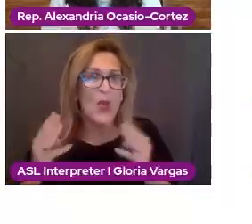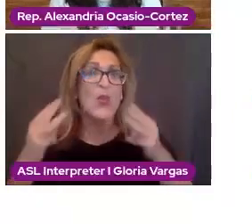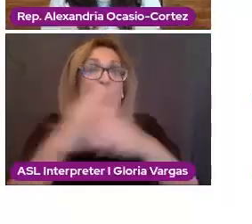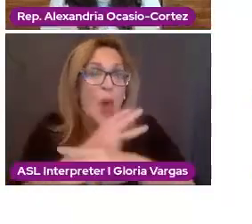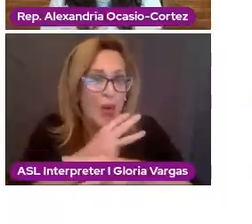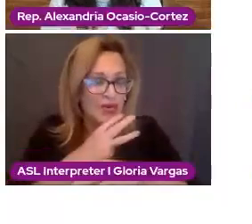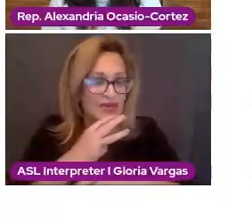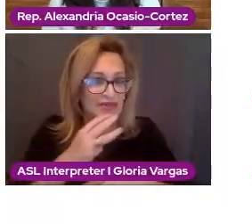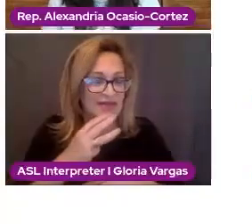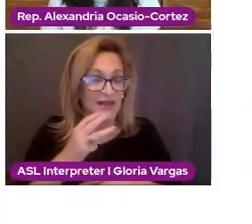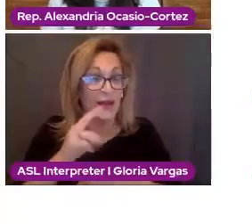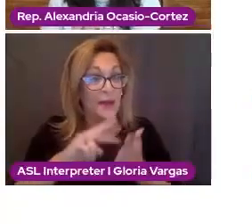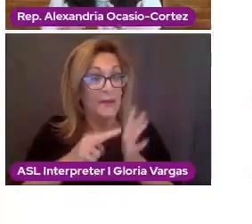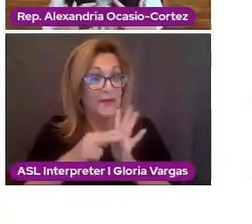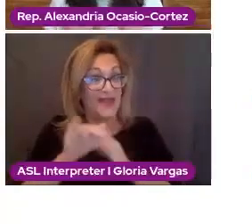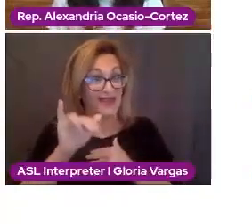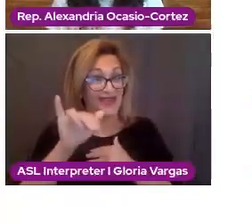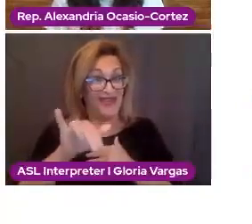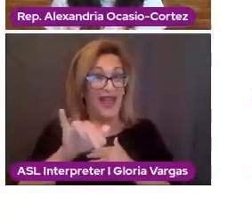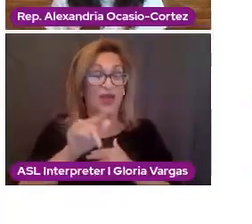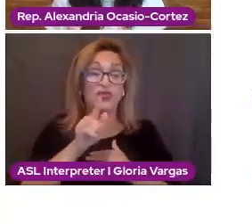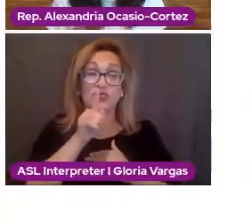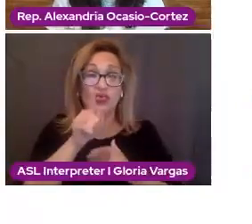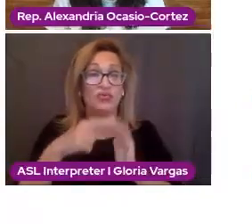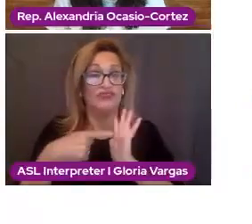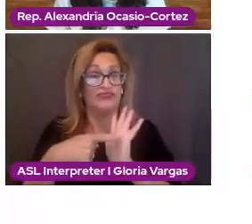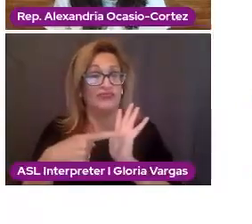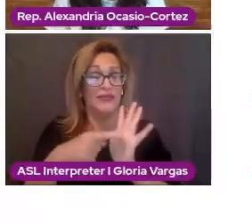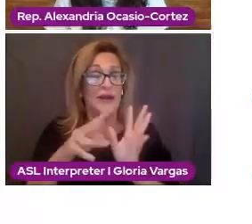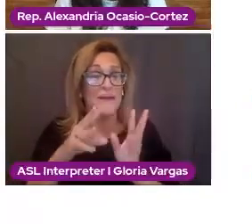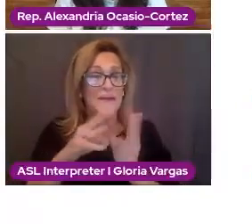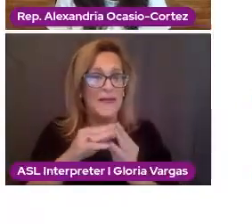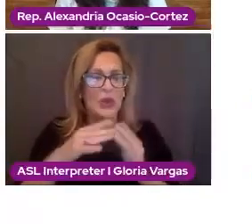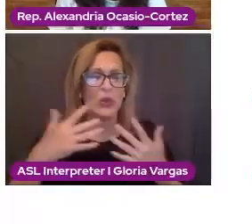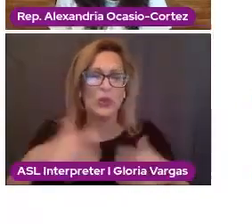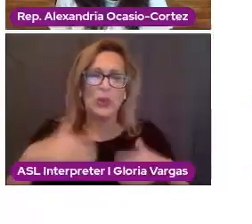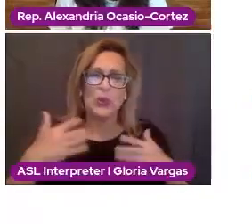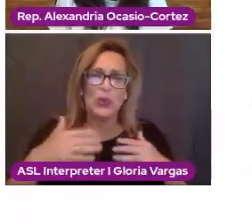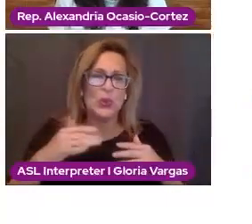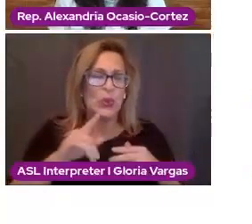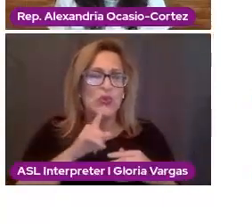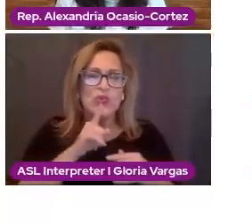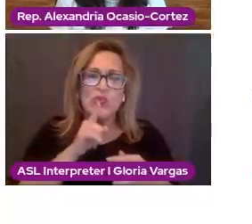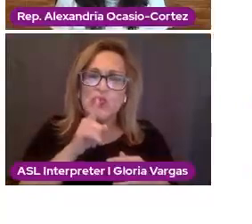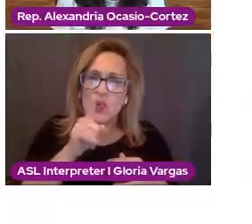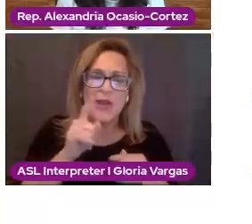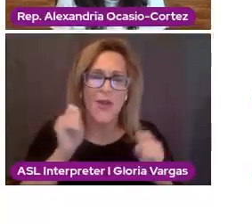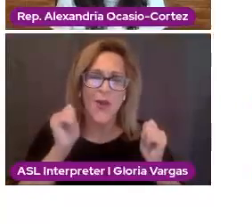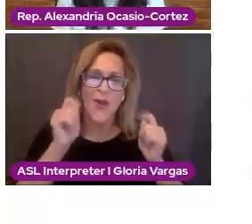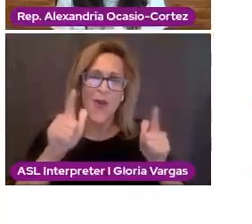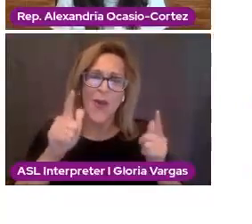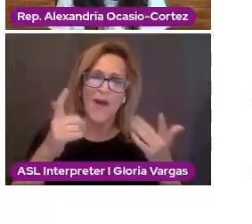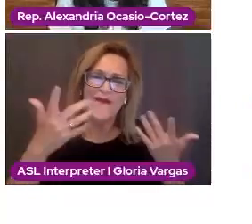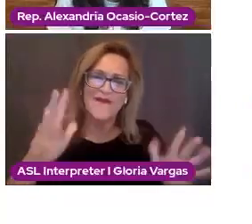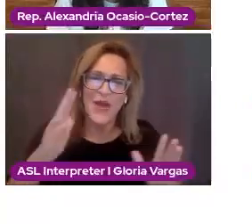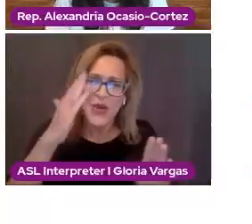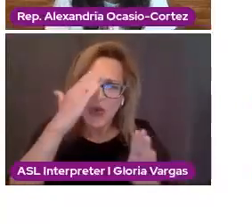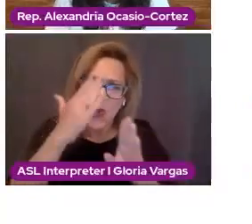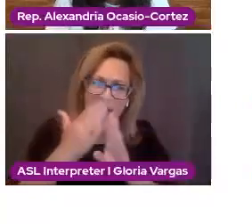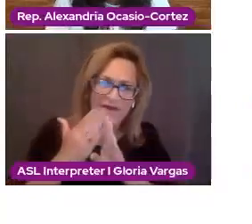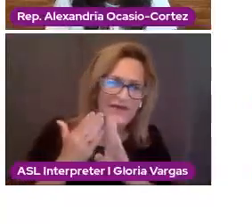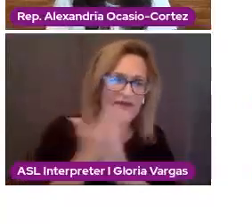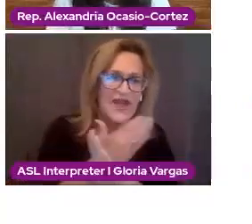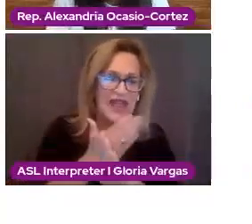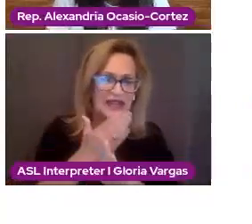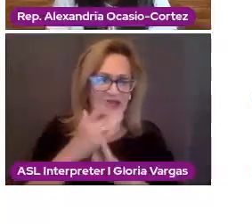the hearings are starting to draw out is how high this thing went and how much everybody knew in advance. 5 members